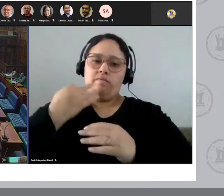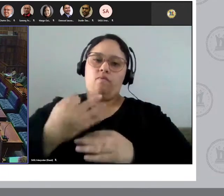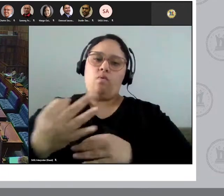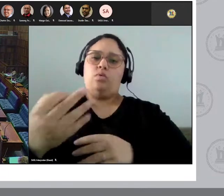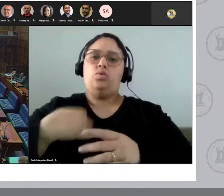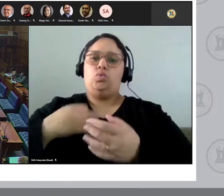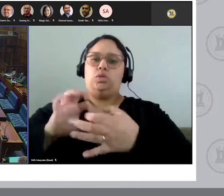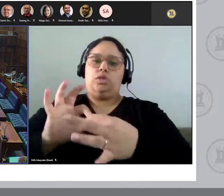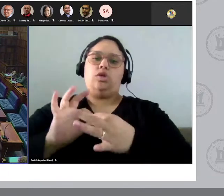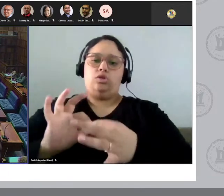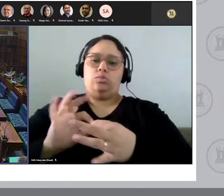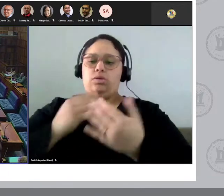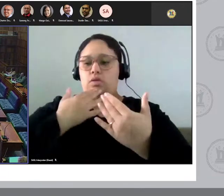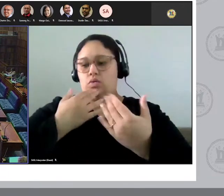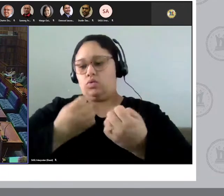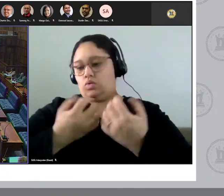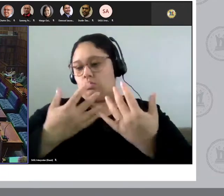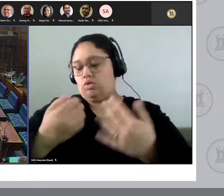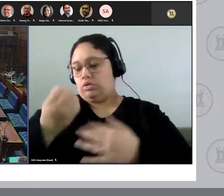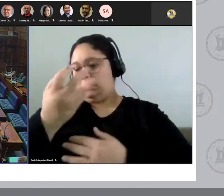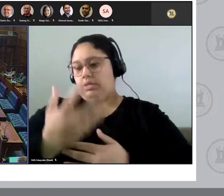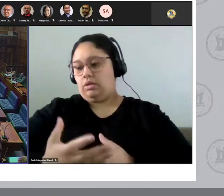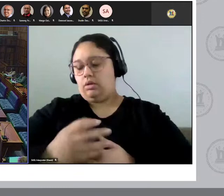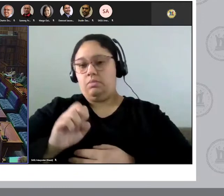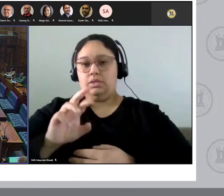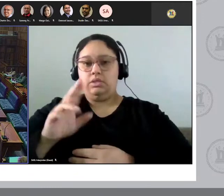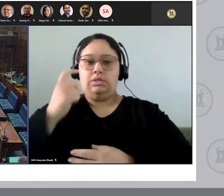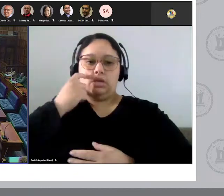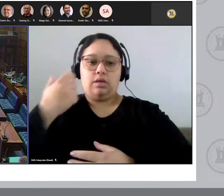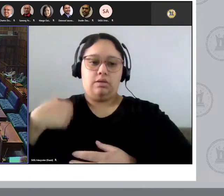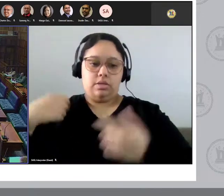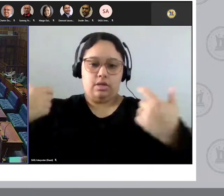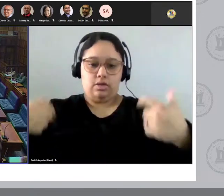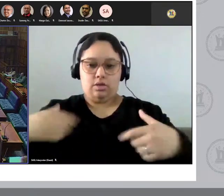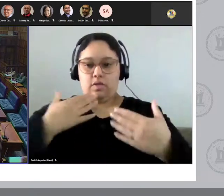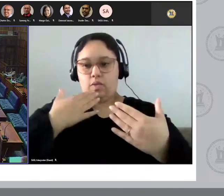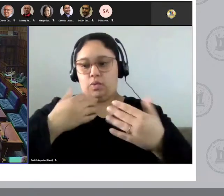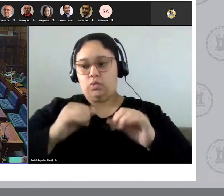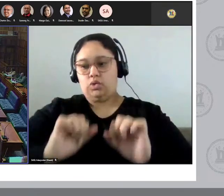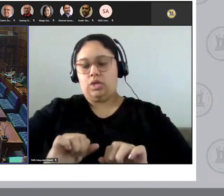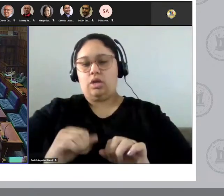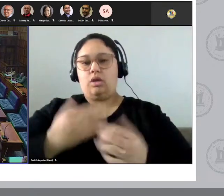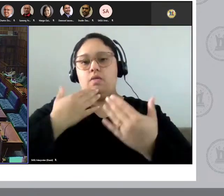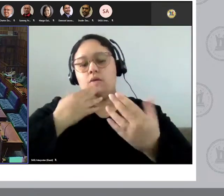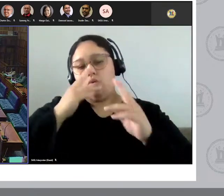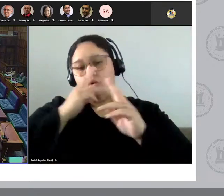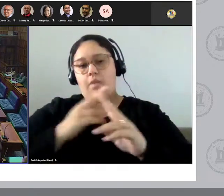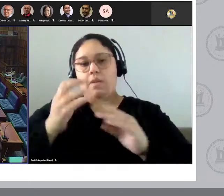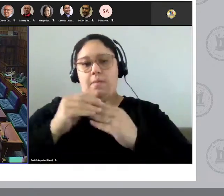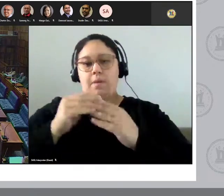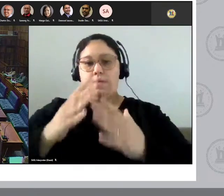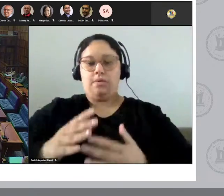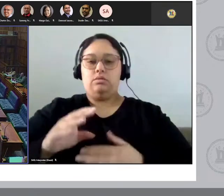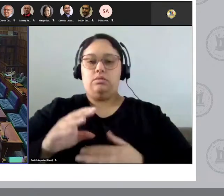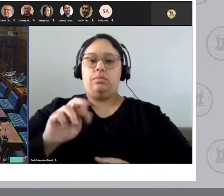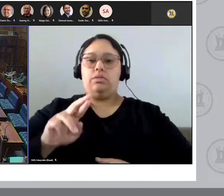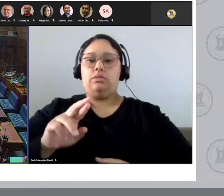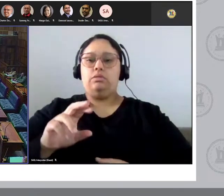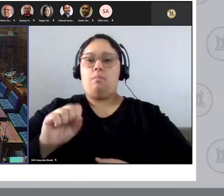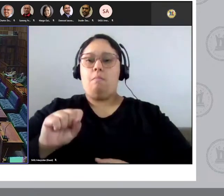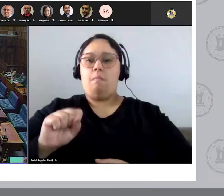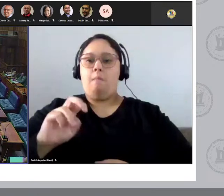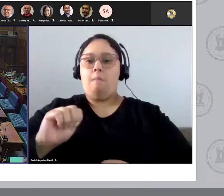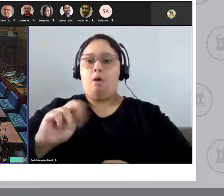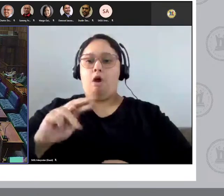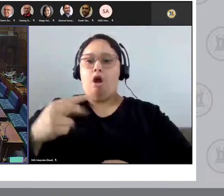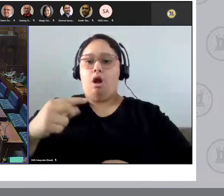engagement. Thank you very much, Speaker. Mr. Secretary. Thank you, Chairperson. Thank you, honourable members. Ms. Margot Goldstone, the